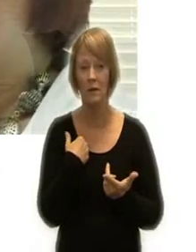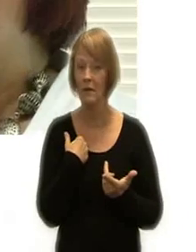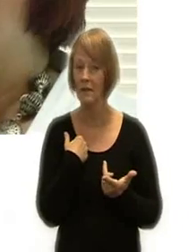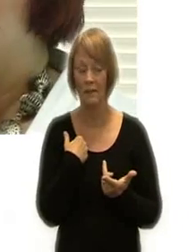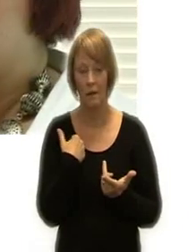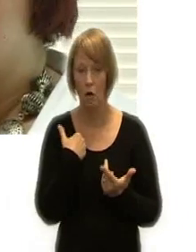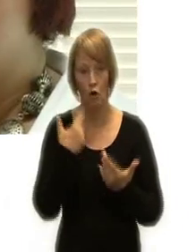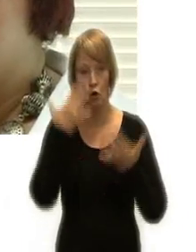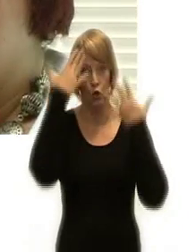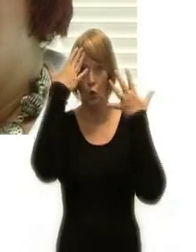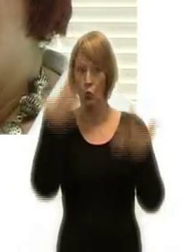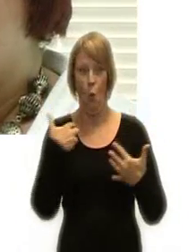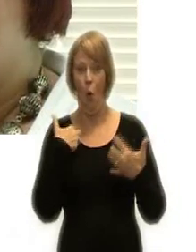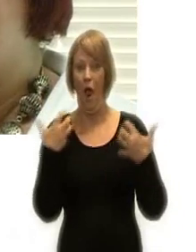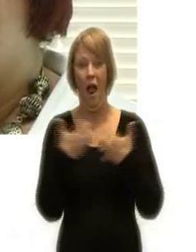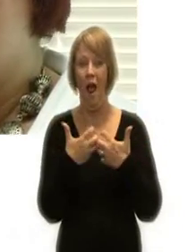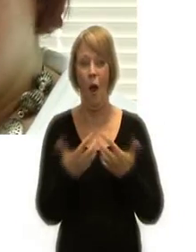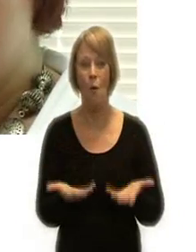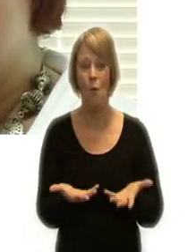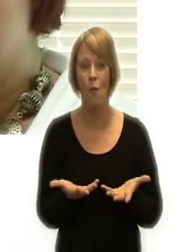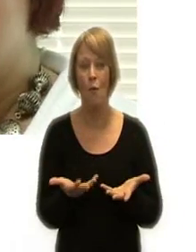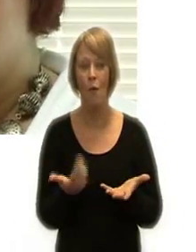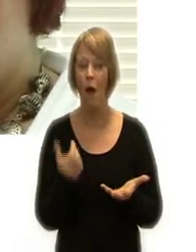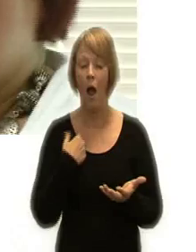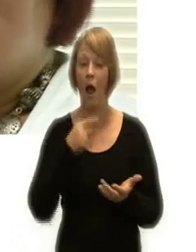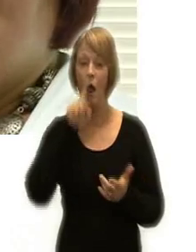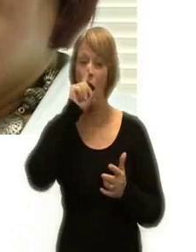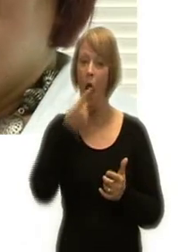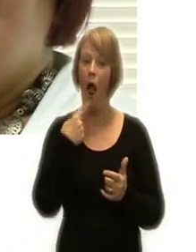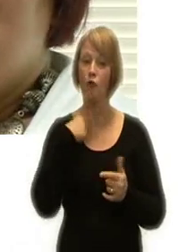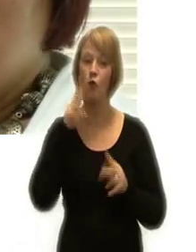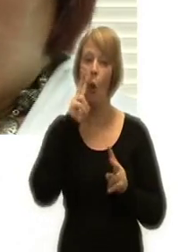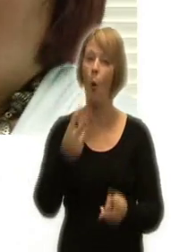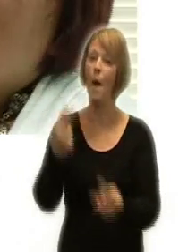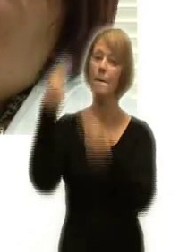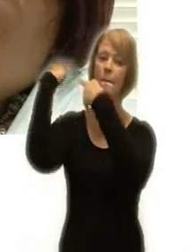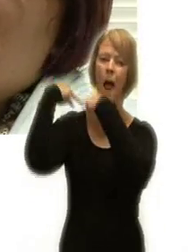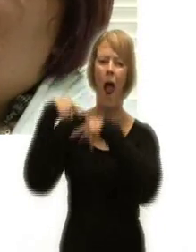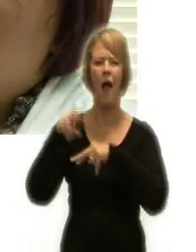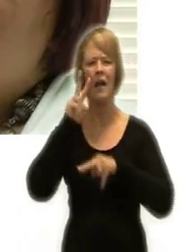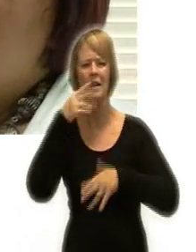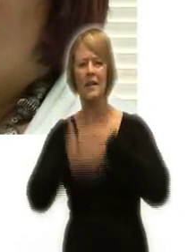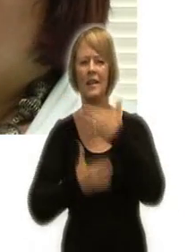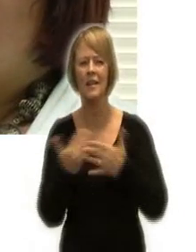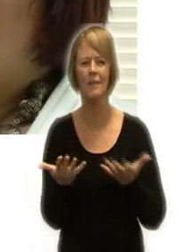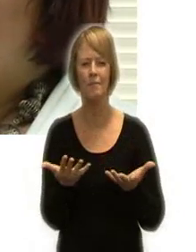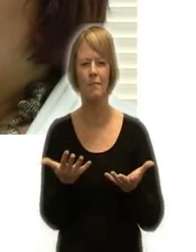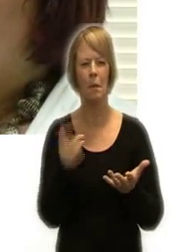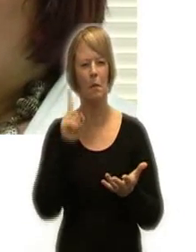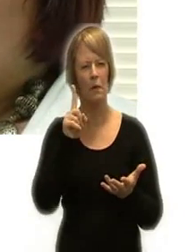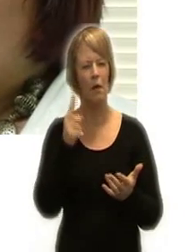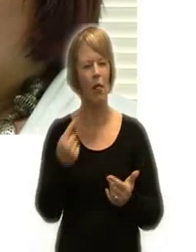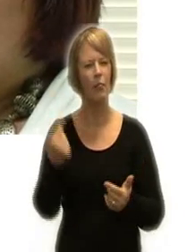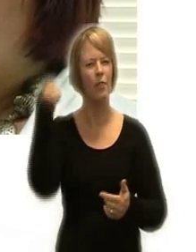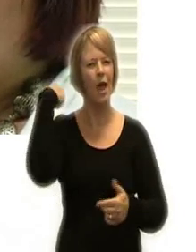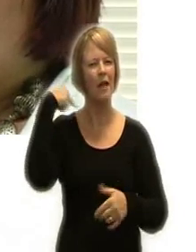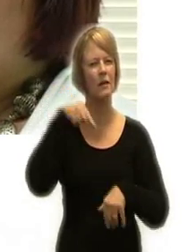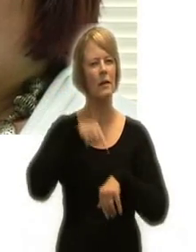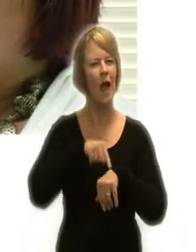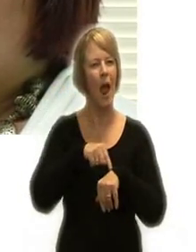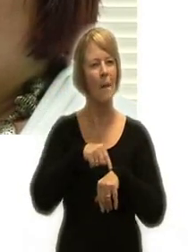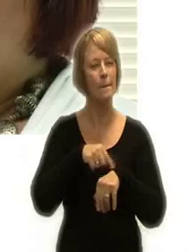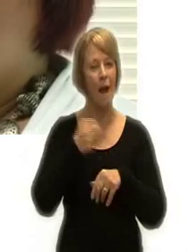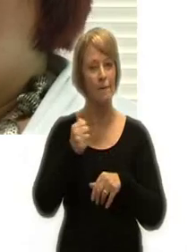And I just wanted to be like everybody else, but I just couldn't. I just didn't know how to. And so